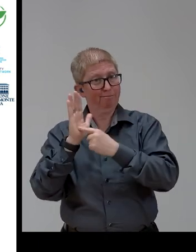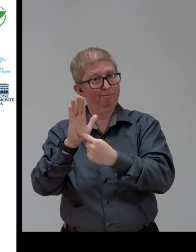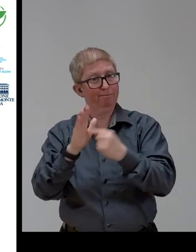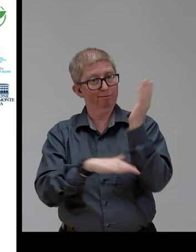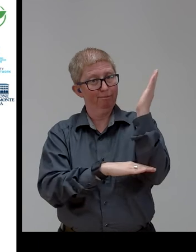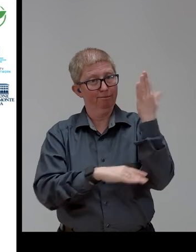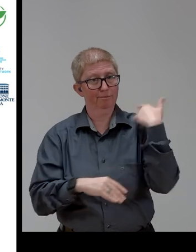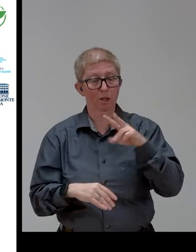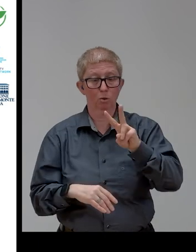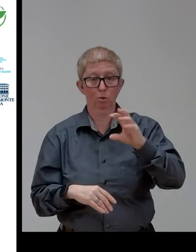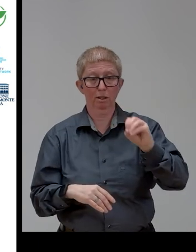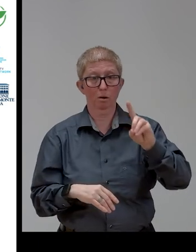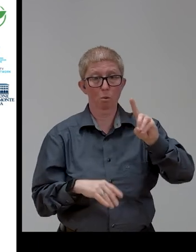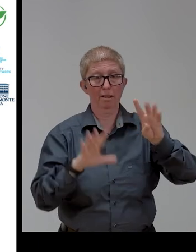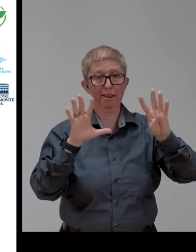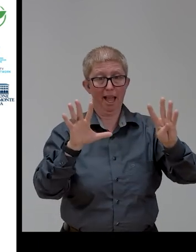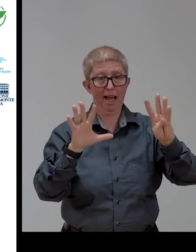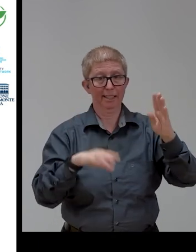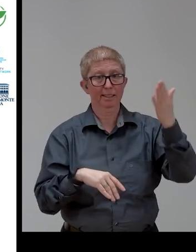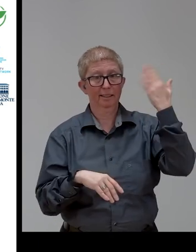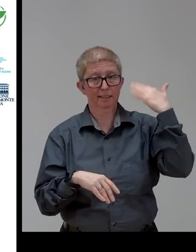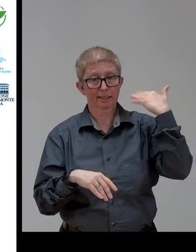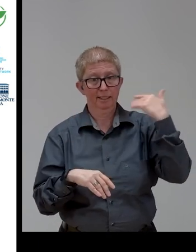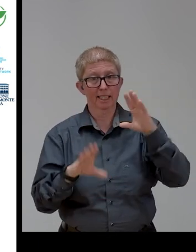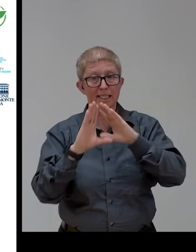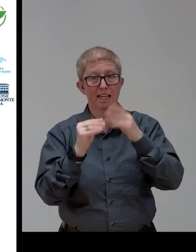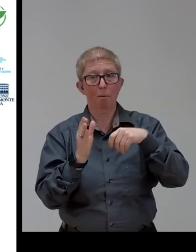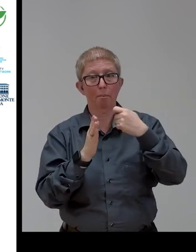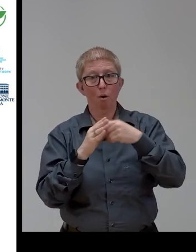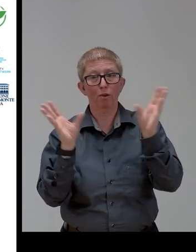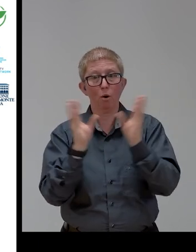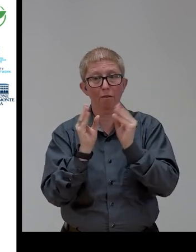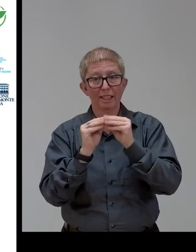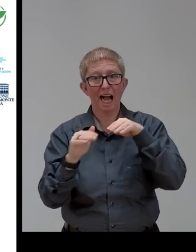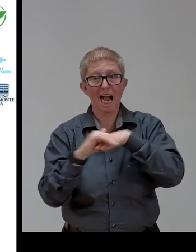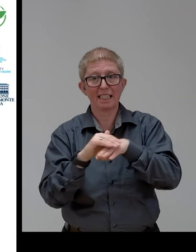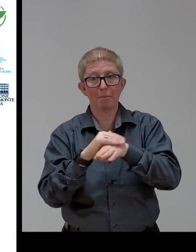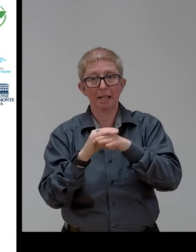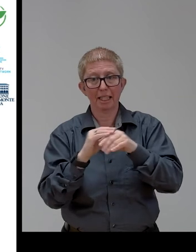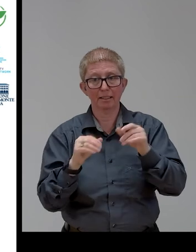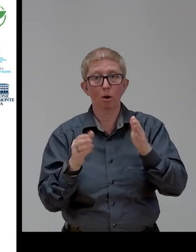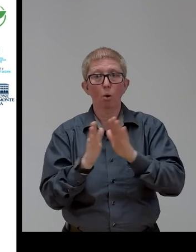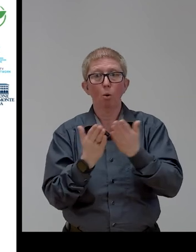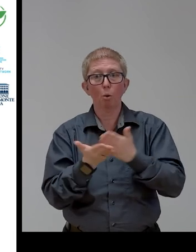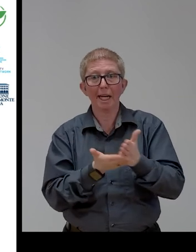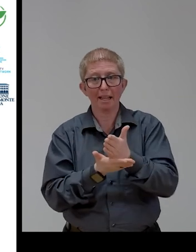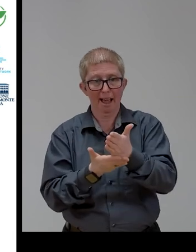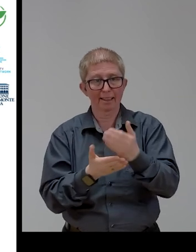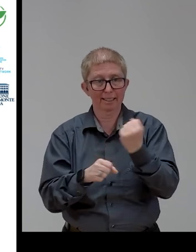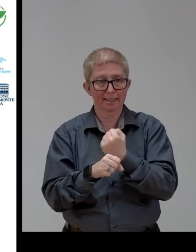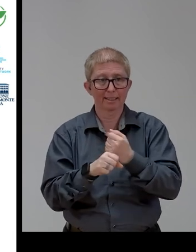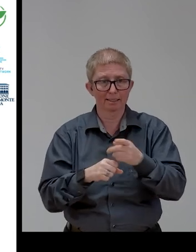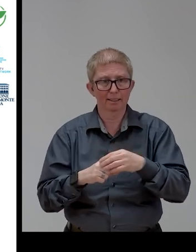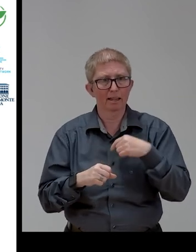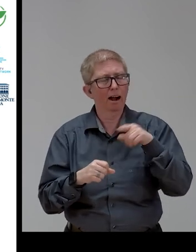2019 because they decided to make the guidelines of accessibility, learning from their experience and